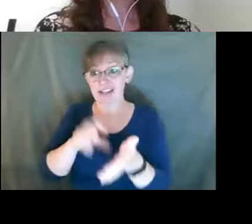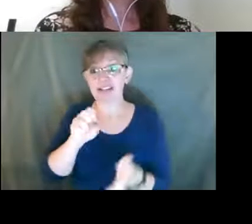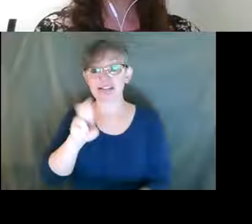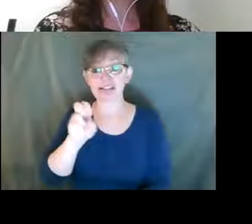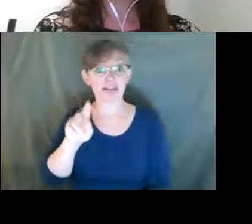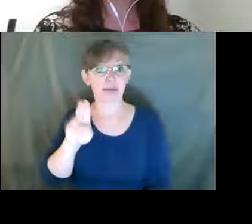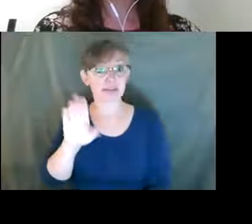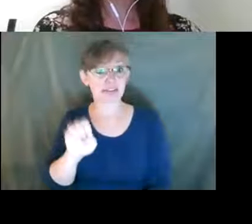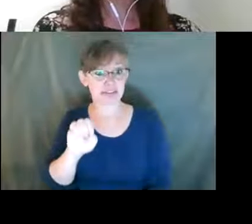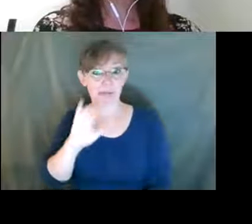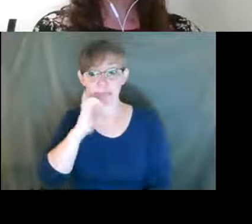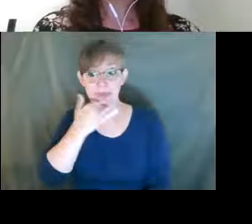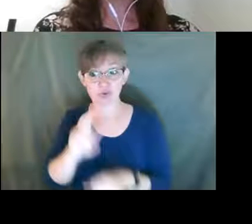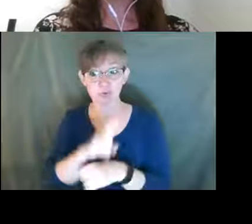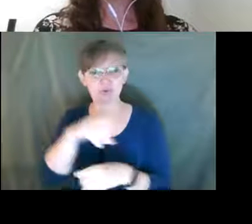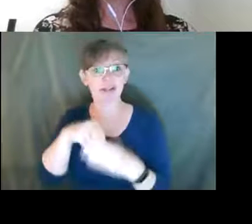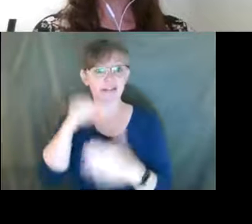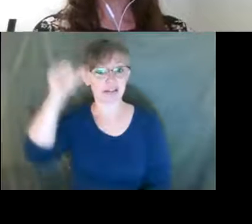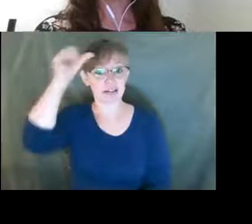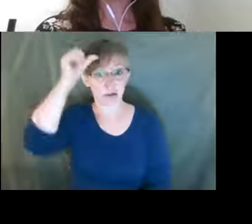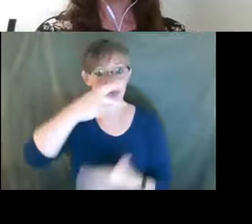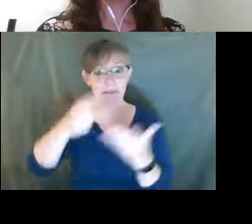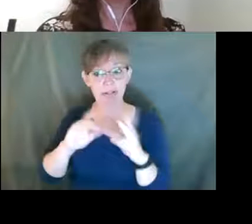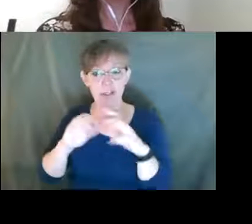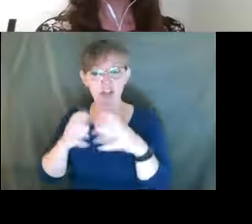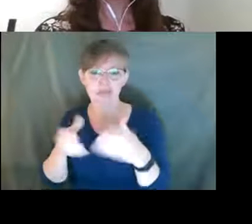adult population even more critical.